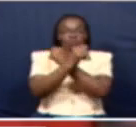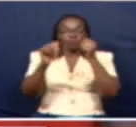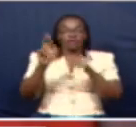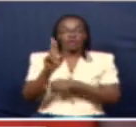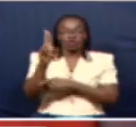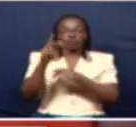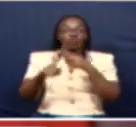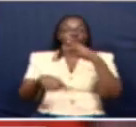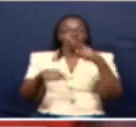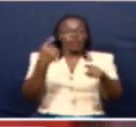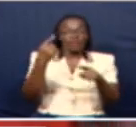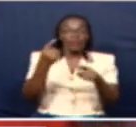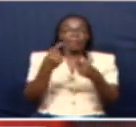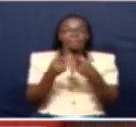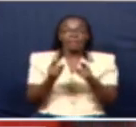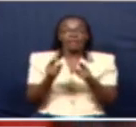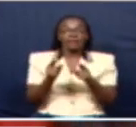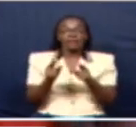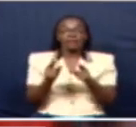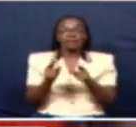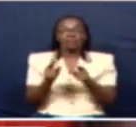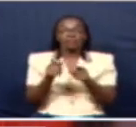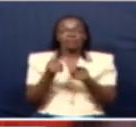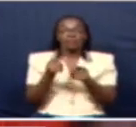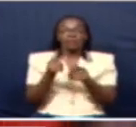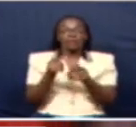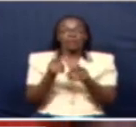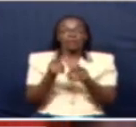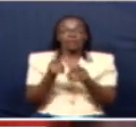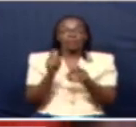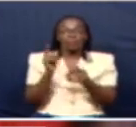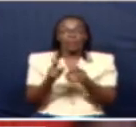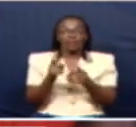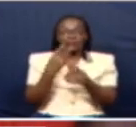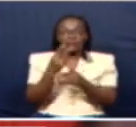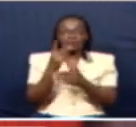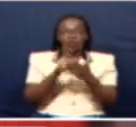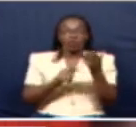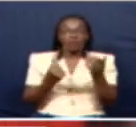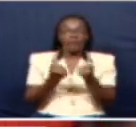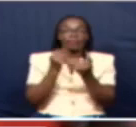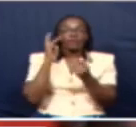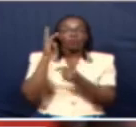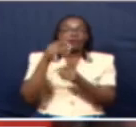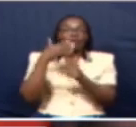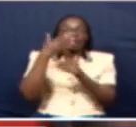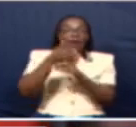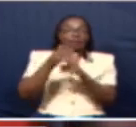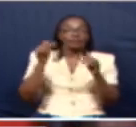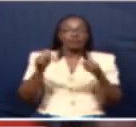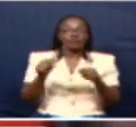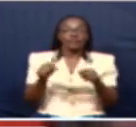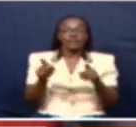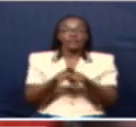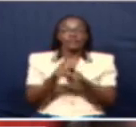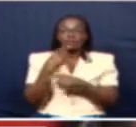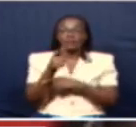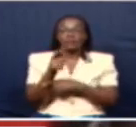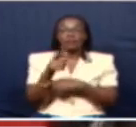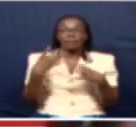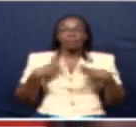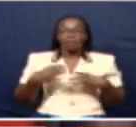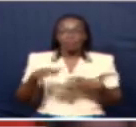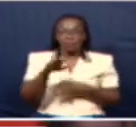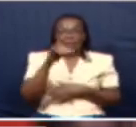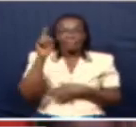elected the president, and following what will happen after this move that has taken place today, they said that the residents here should